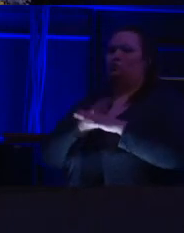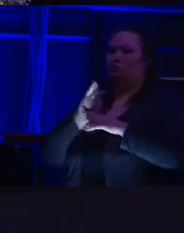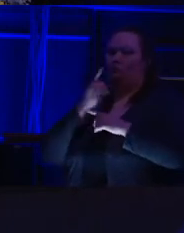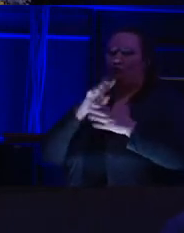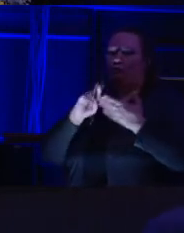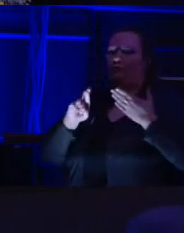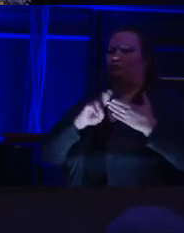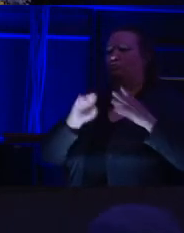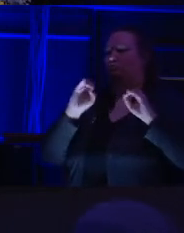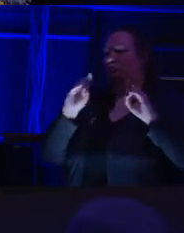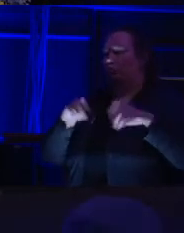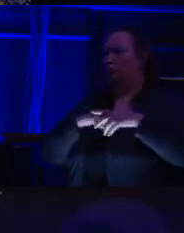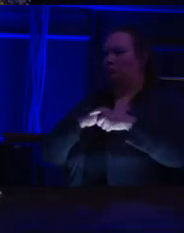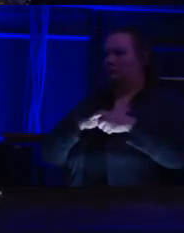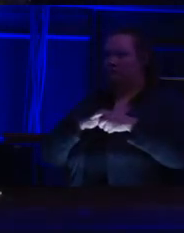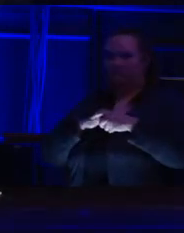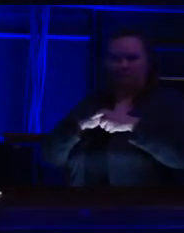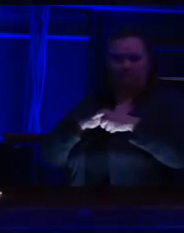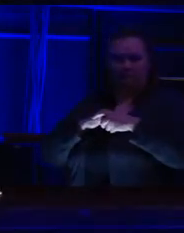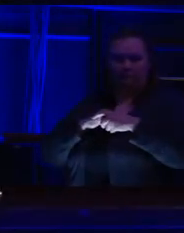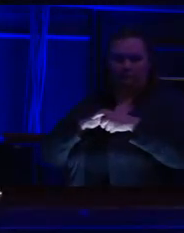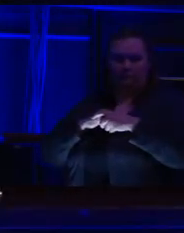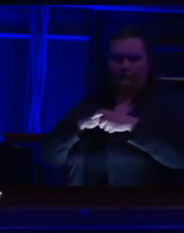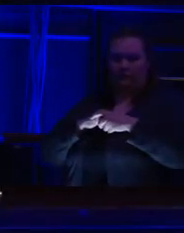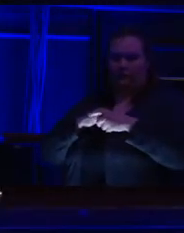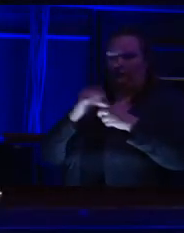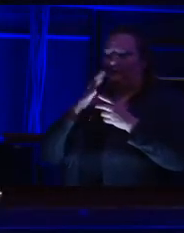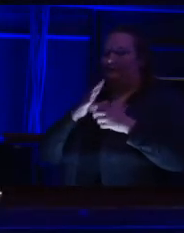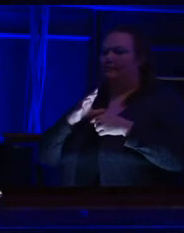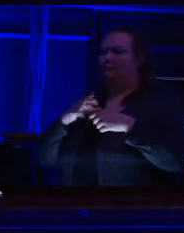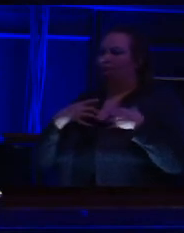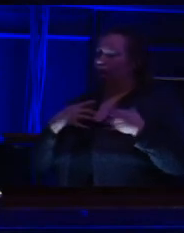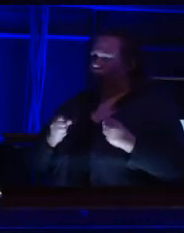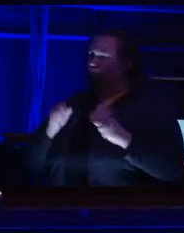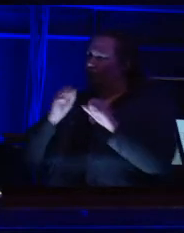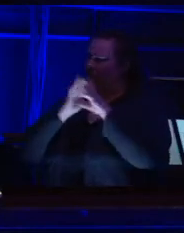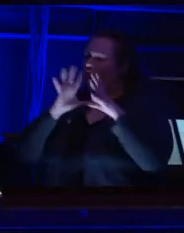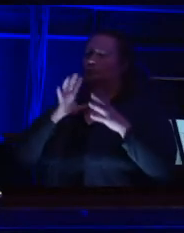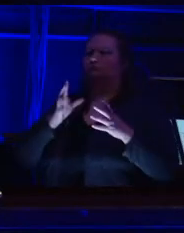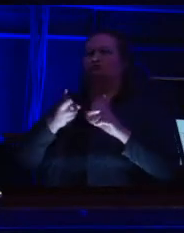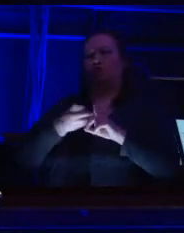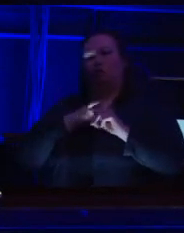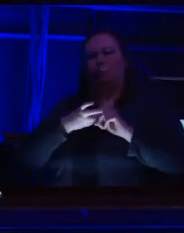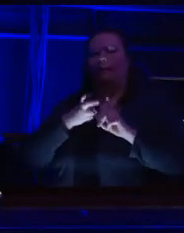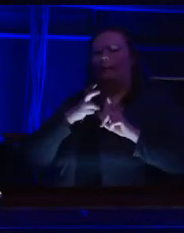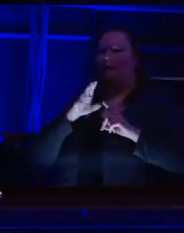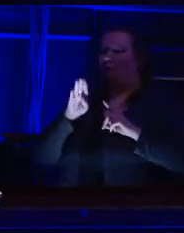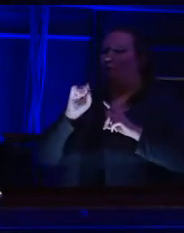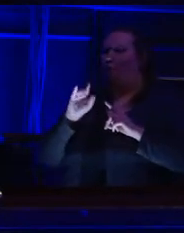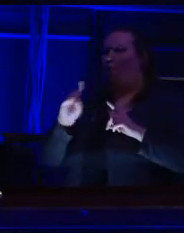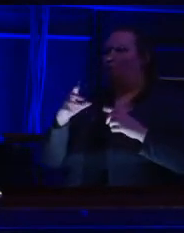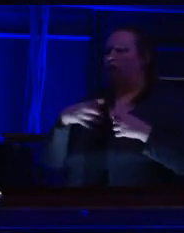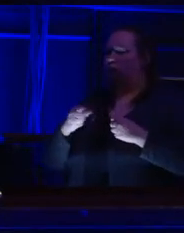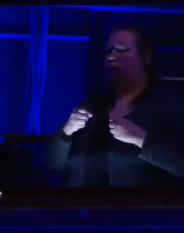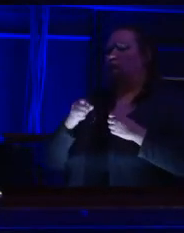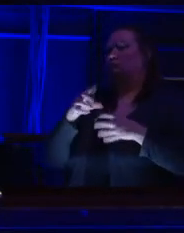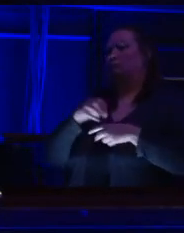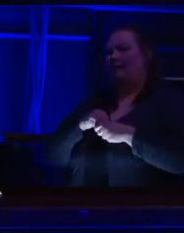and education. It was a bold vision, a bold recruitment, and a bold investment in new